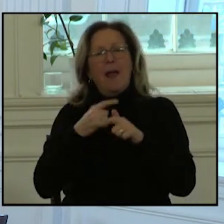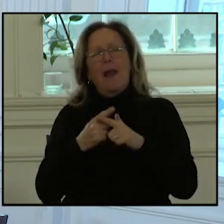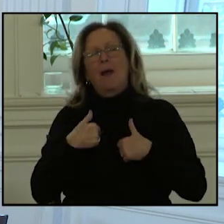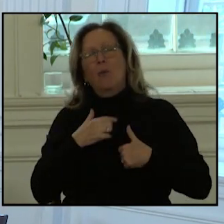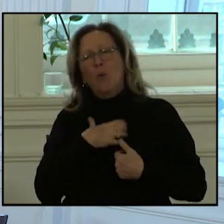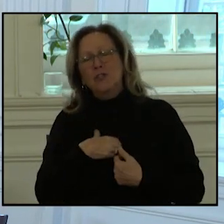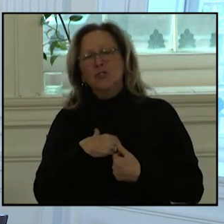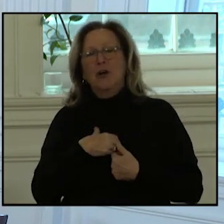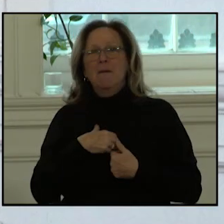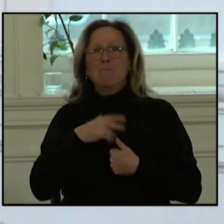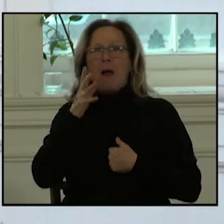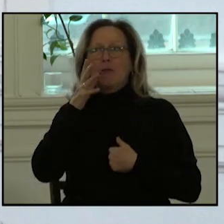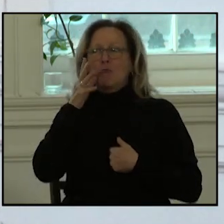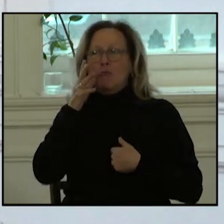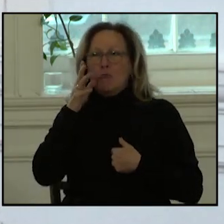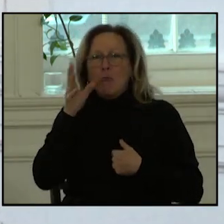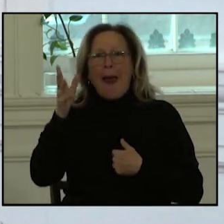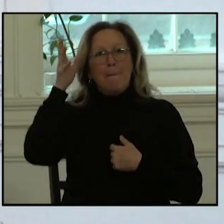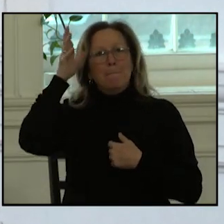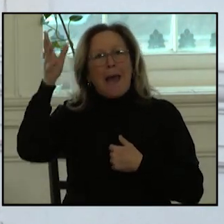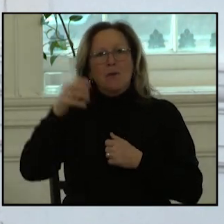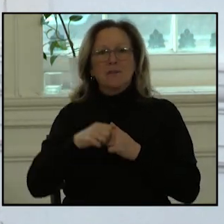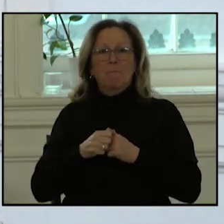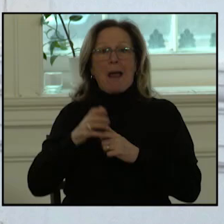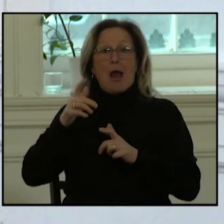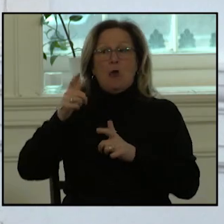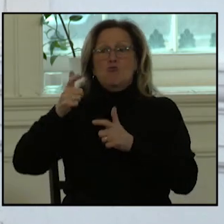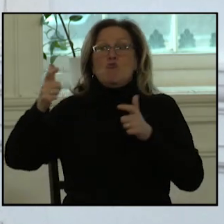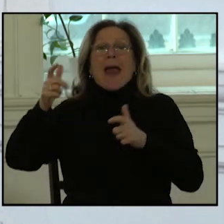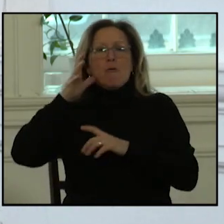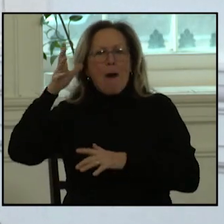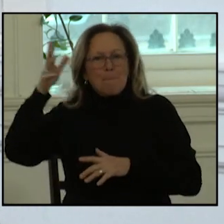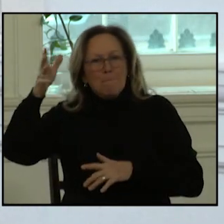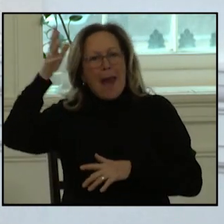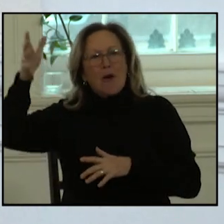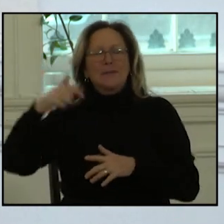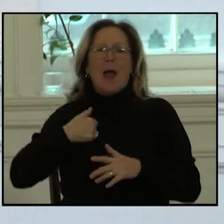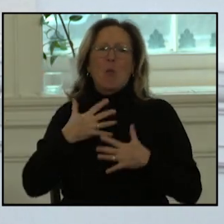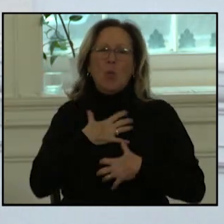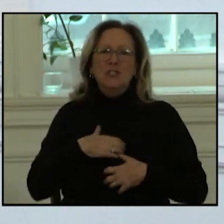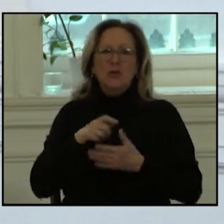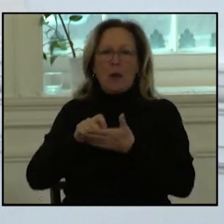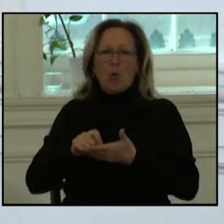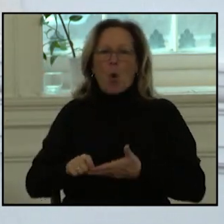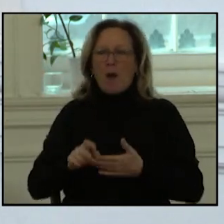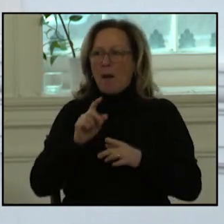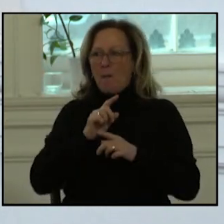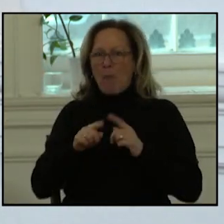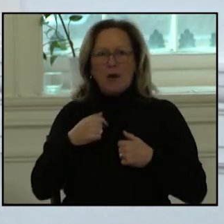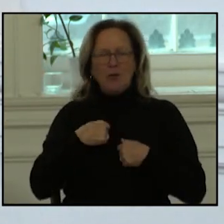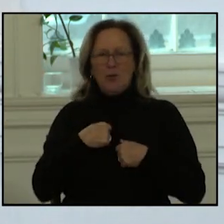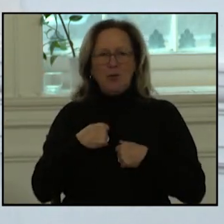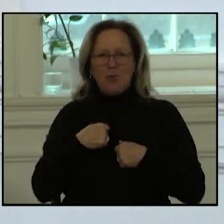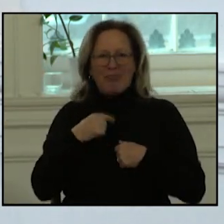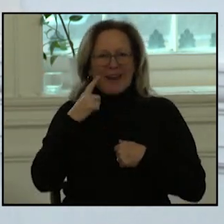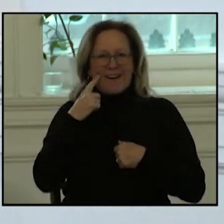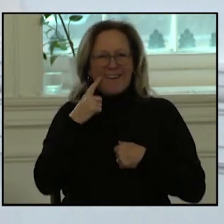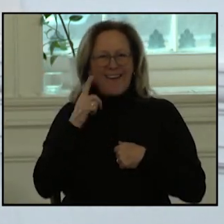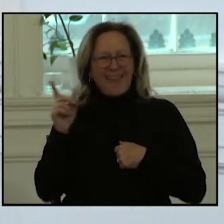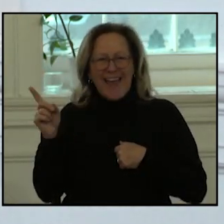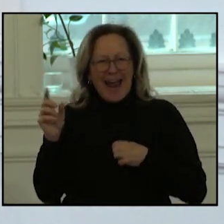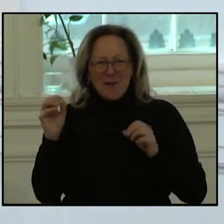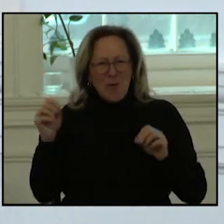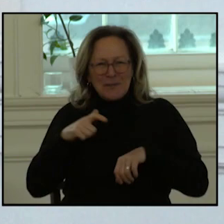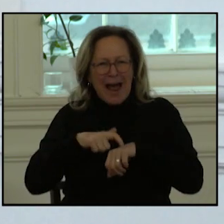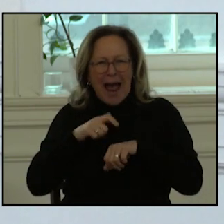my grandparents and my great-grandparents had wrote stuff down so I could have it. But when you look back, they didn't have time for that. They was trying to survive. So I